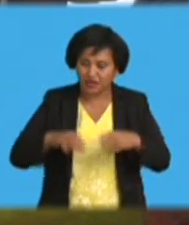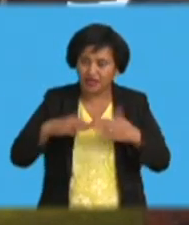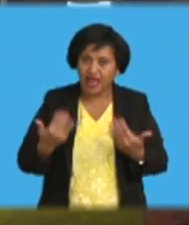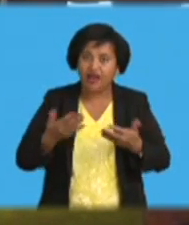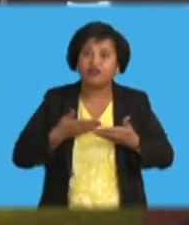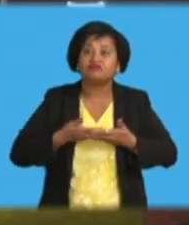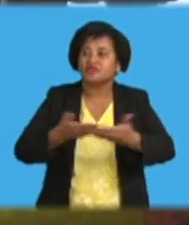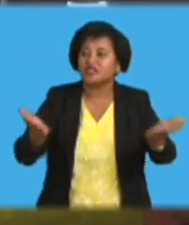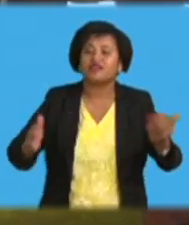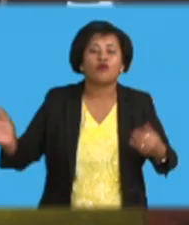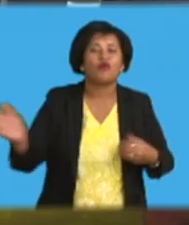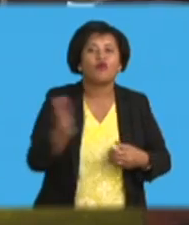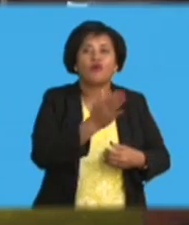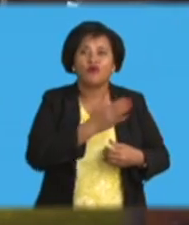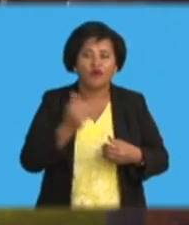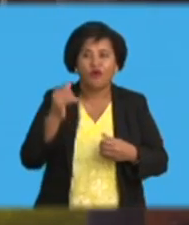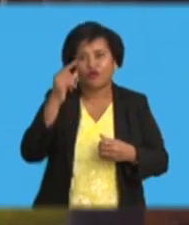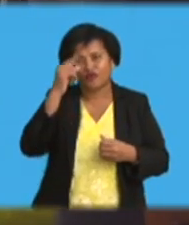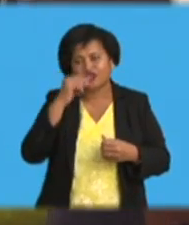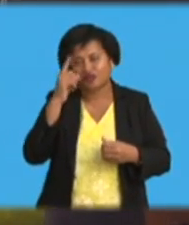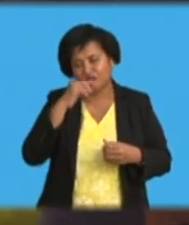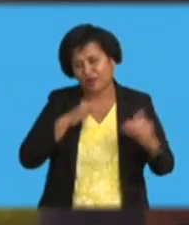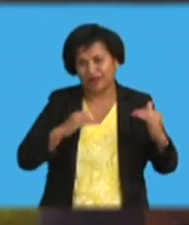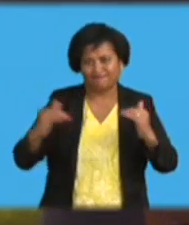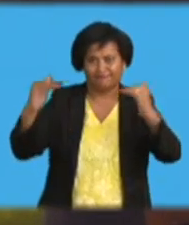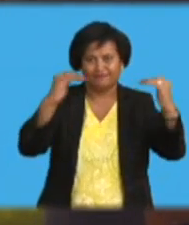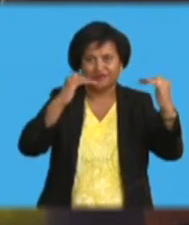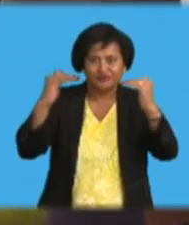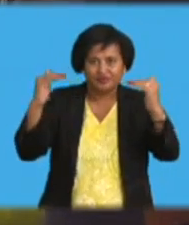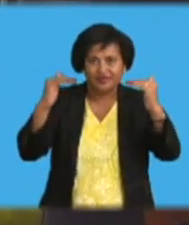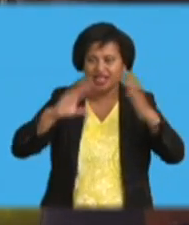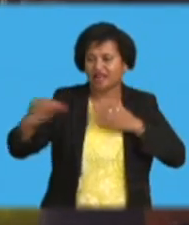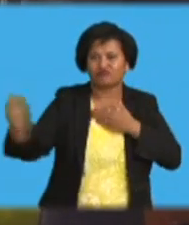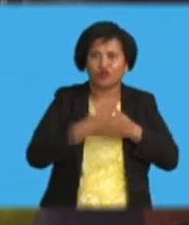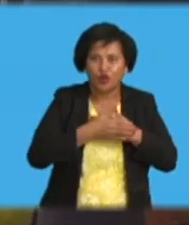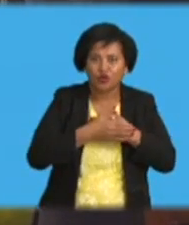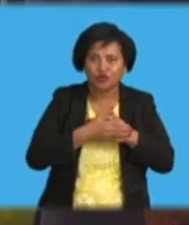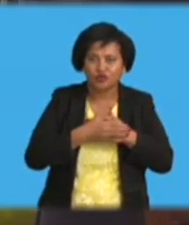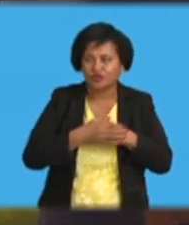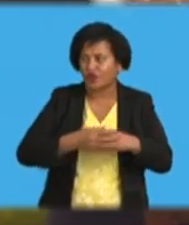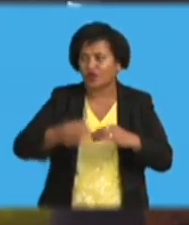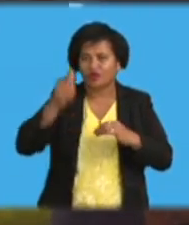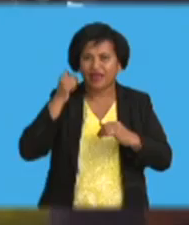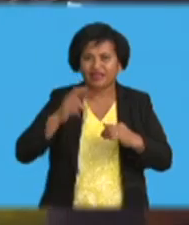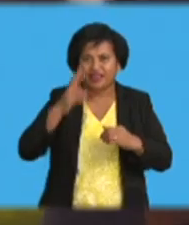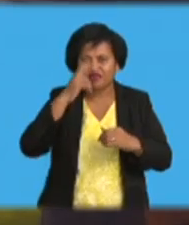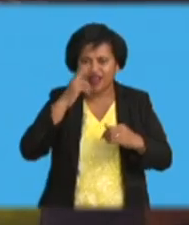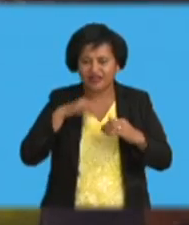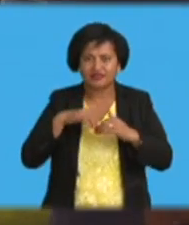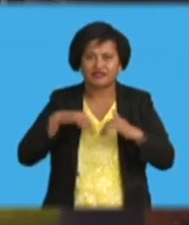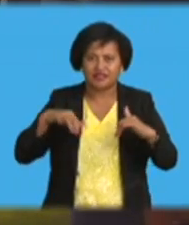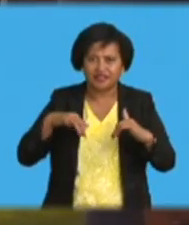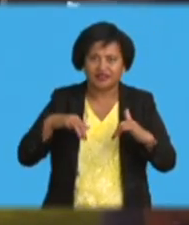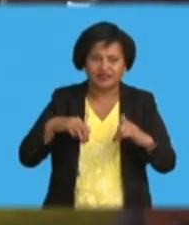value, that finally put all of our people on equal footing, and that finally shut the door on racist backward election in Fiji, and finally allowed those three people